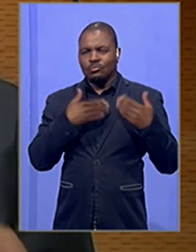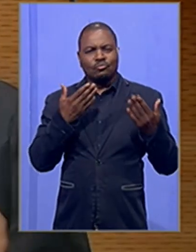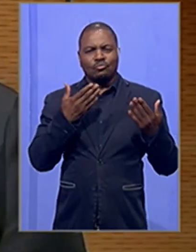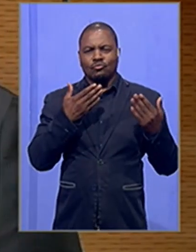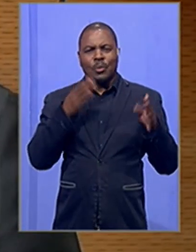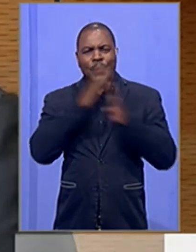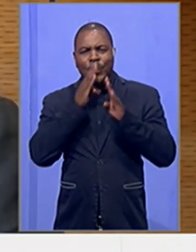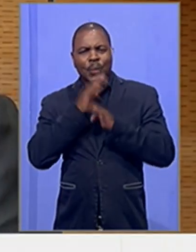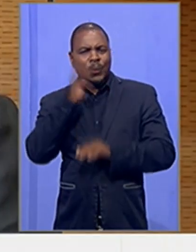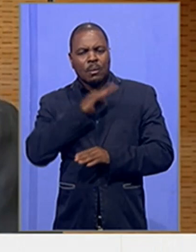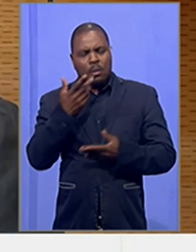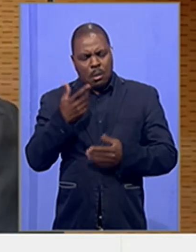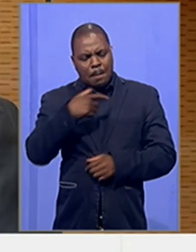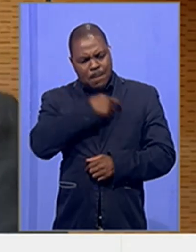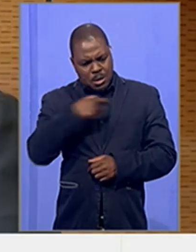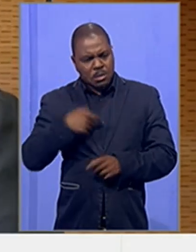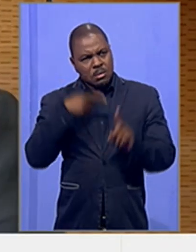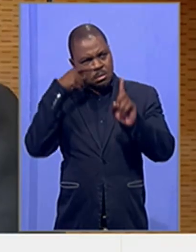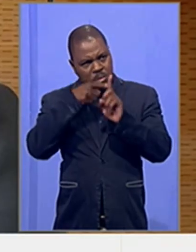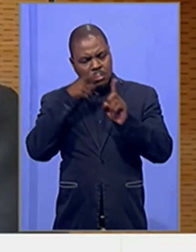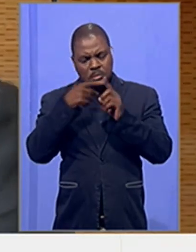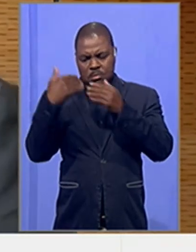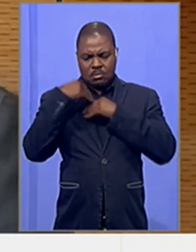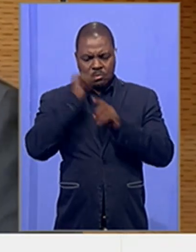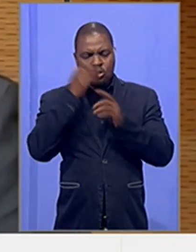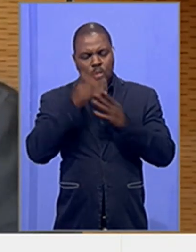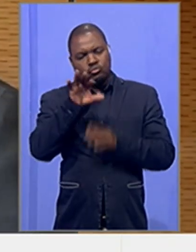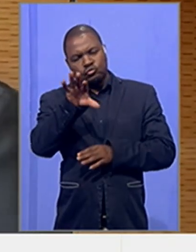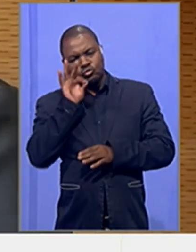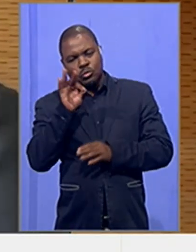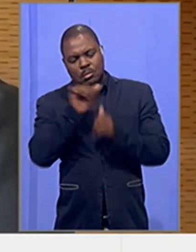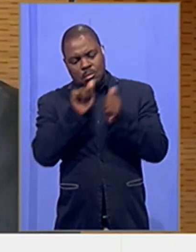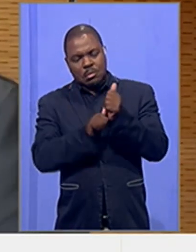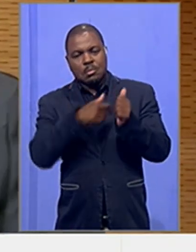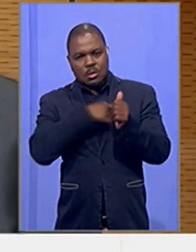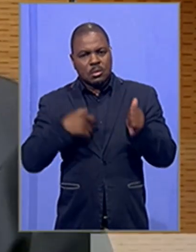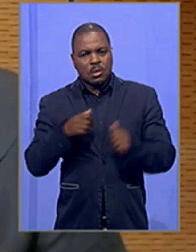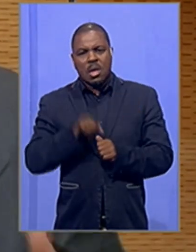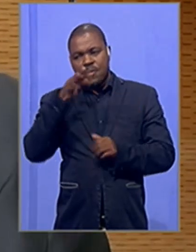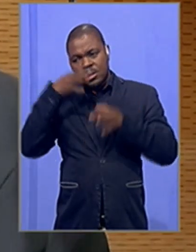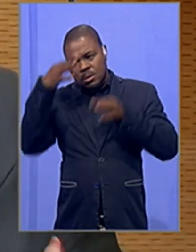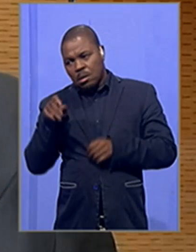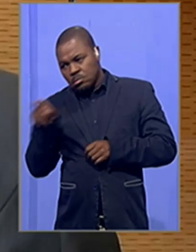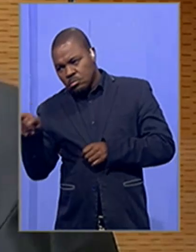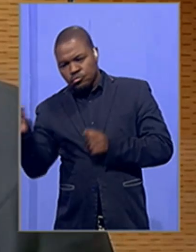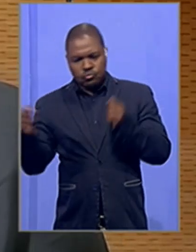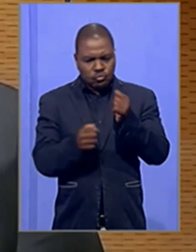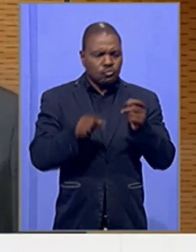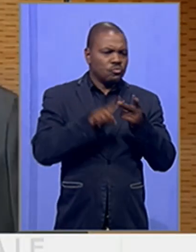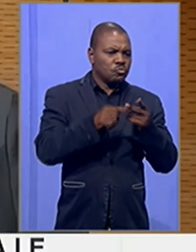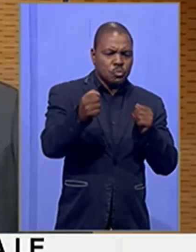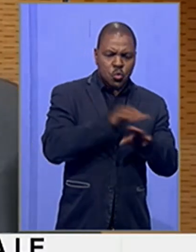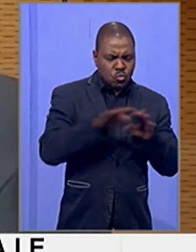prerogative of the president to appoint a deputy president. If the president decides to appoint him, well and good. If he decides not to appoint him, well and